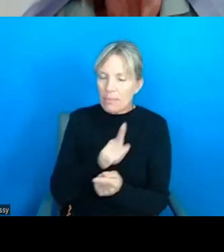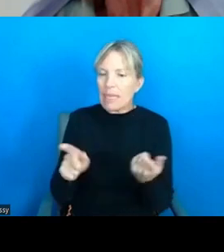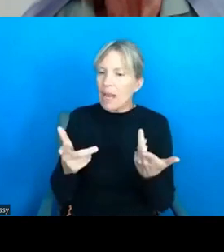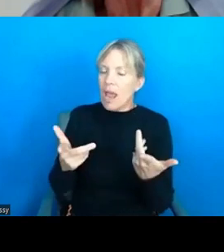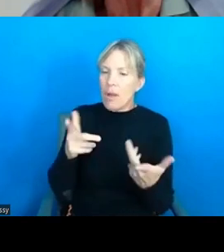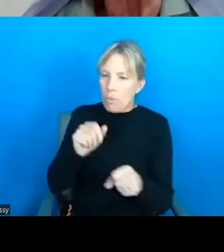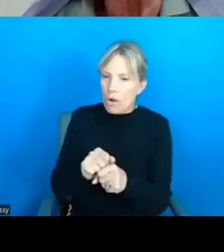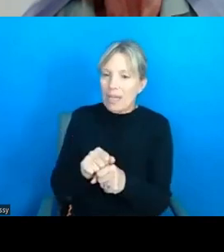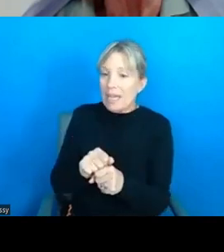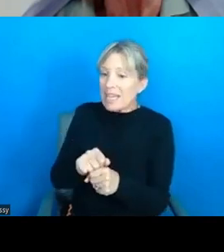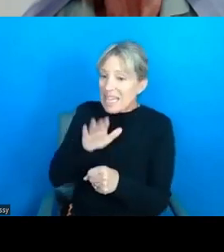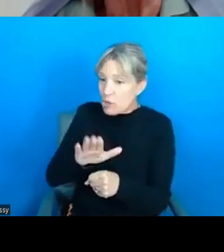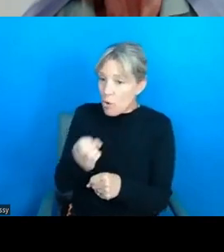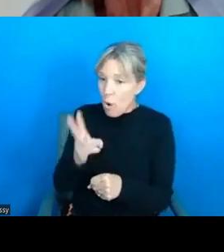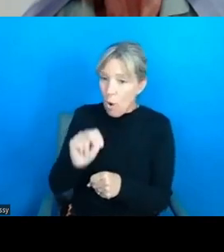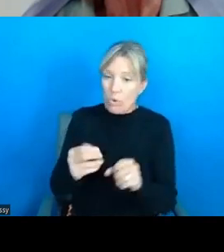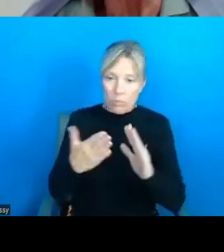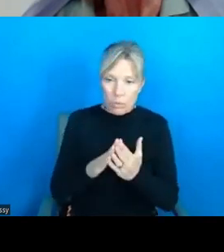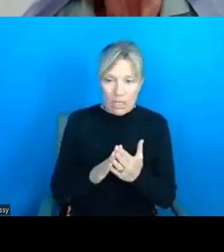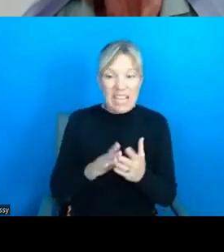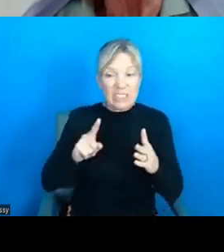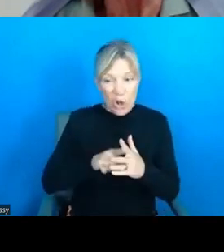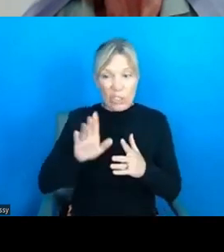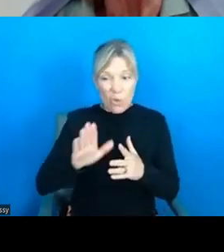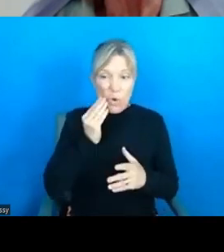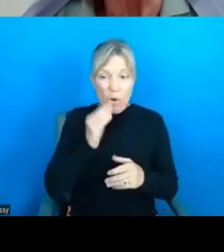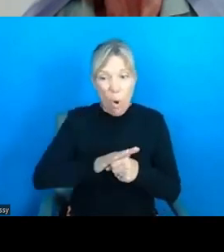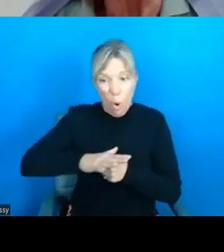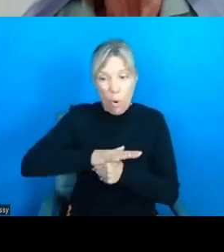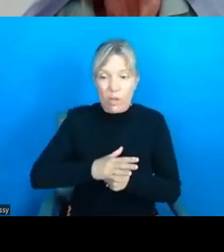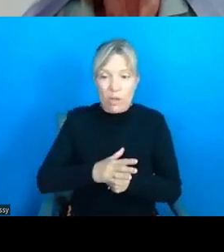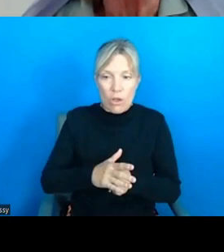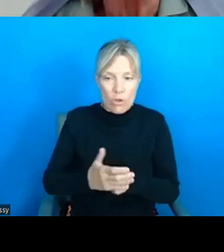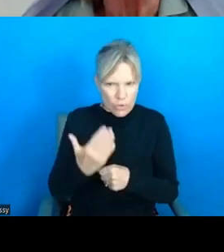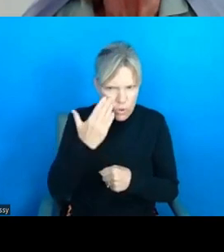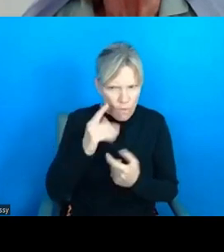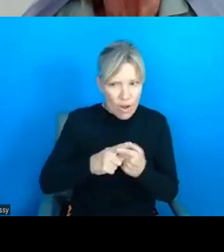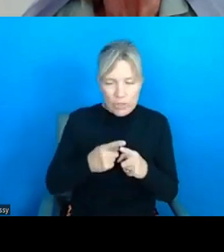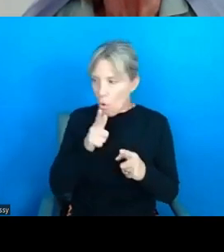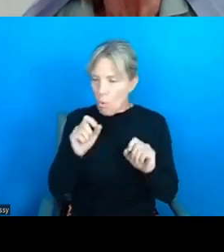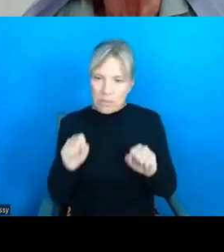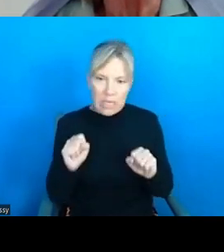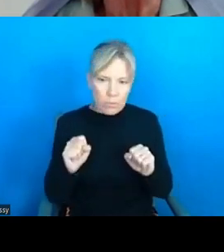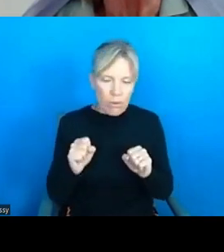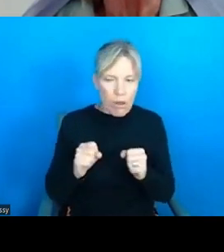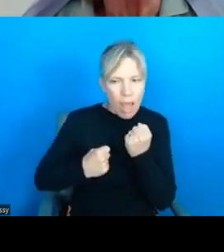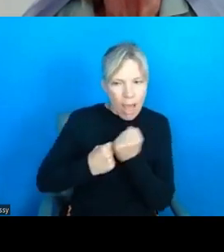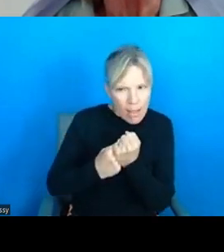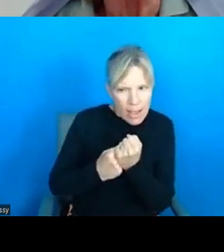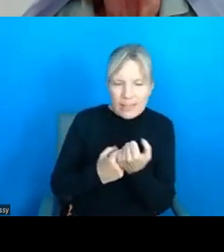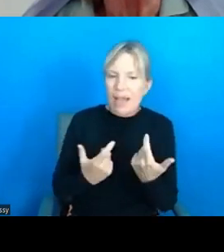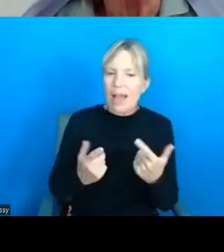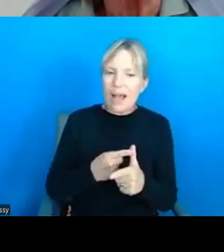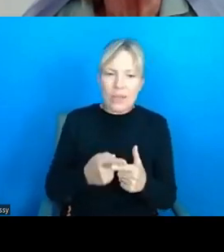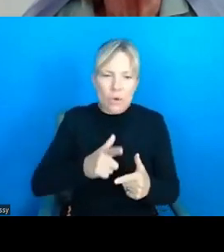all starts at home. So you got to know who your friends are, who your potential allies are, and